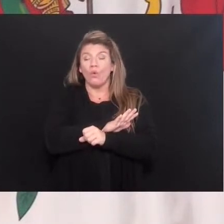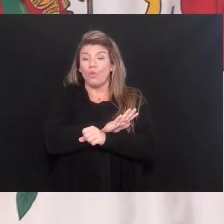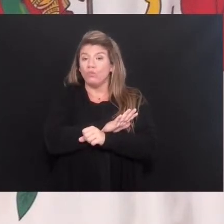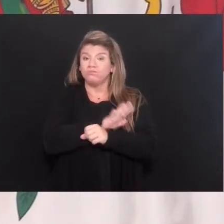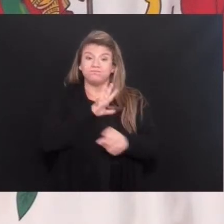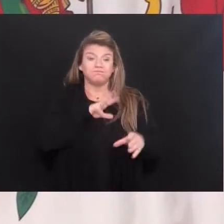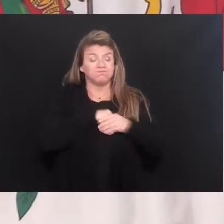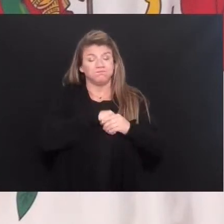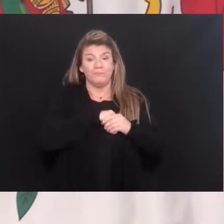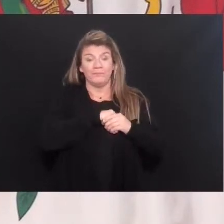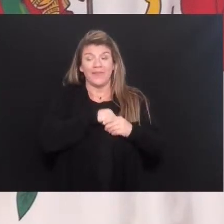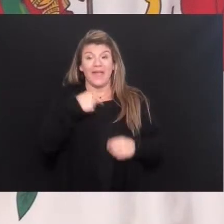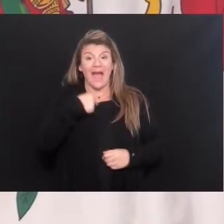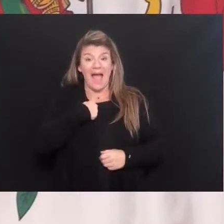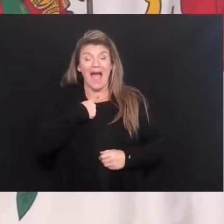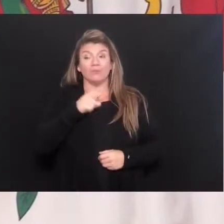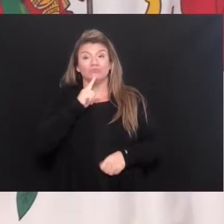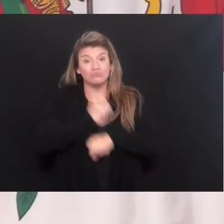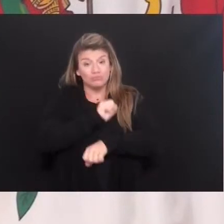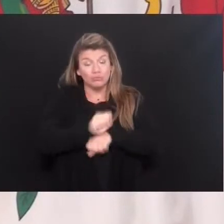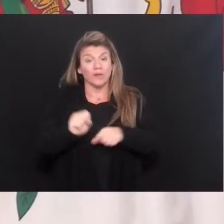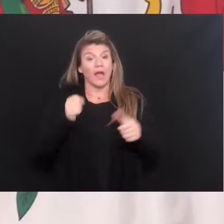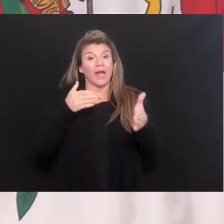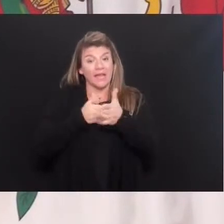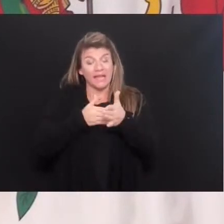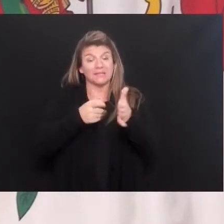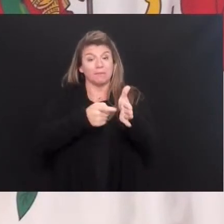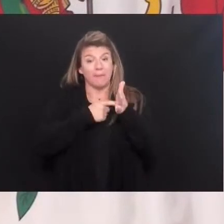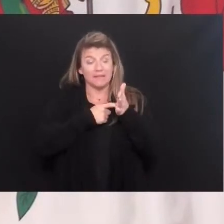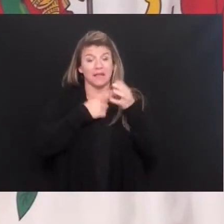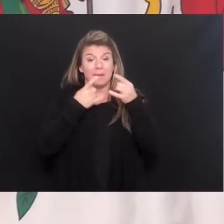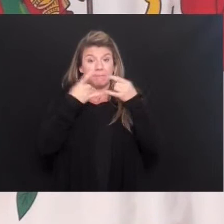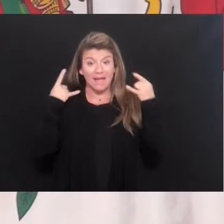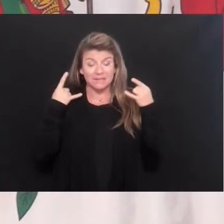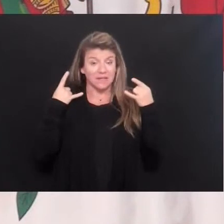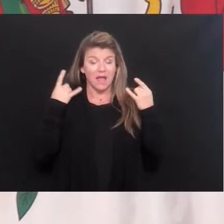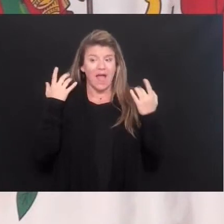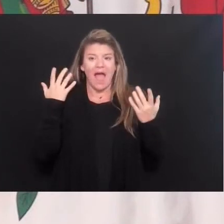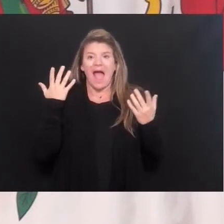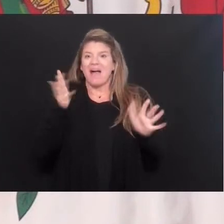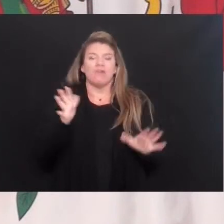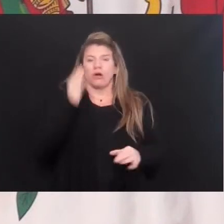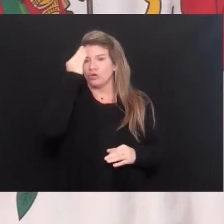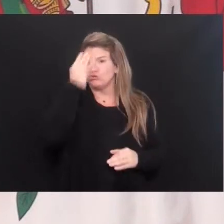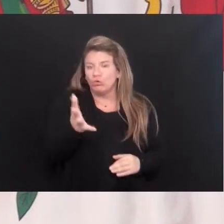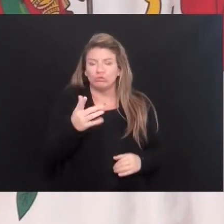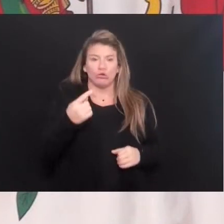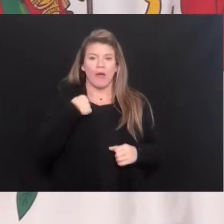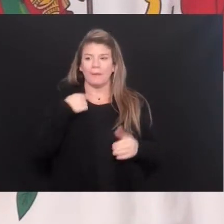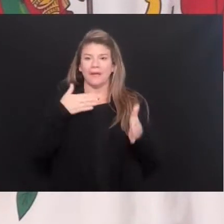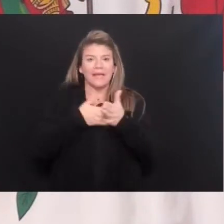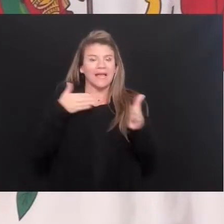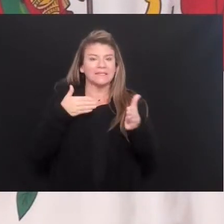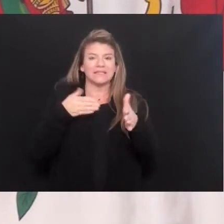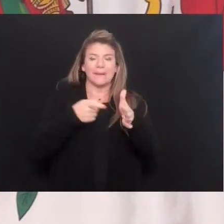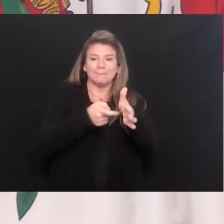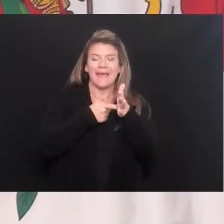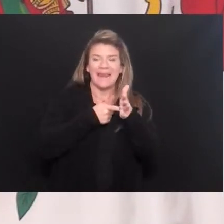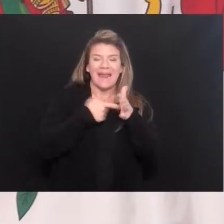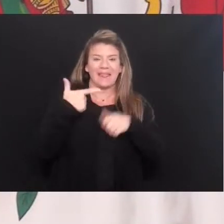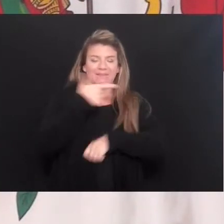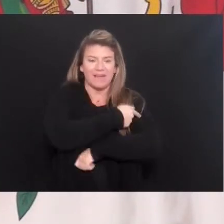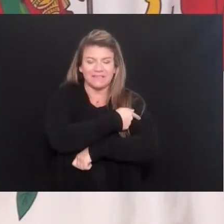adamantly against mandating masks. I've told you I'm adamantly against mandating,